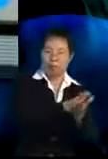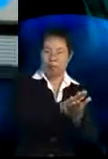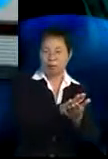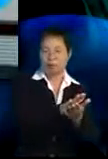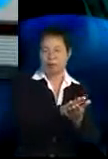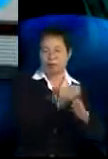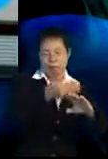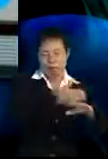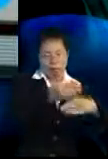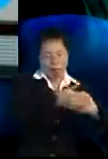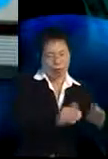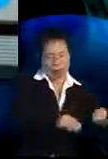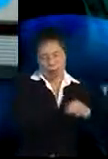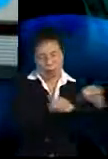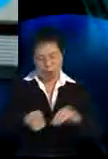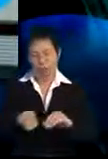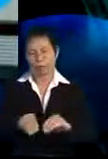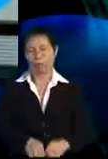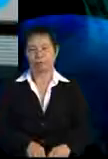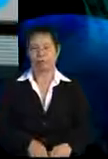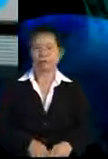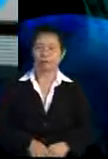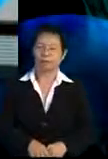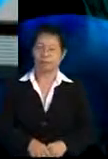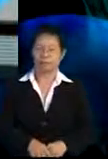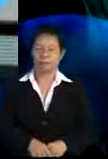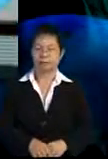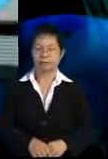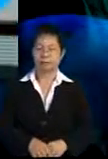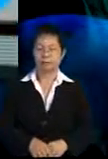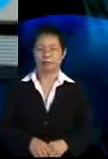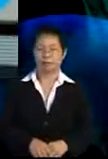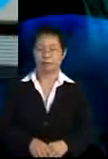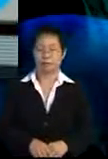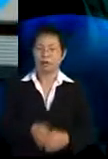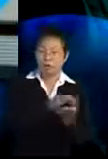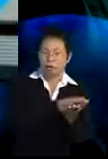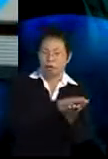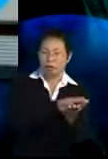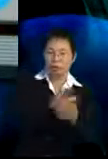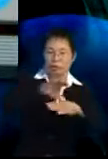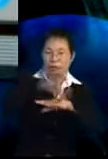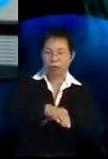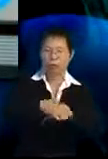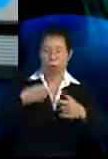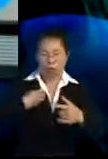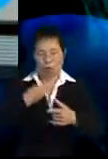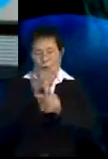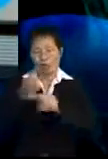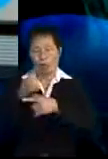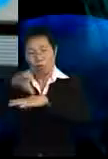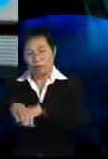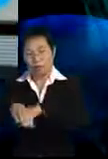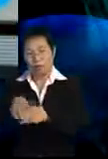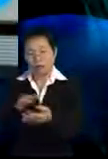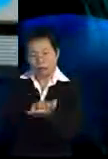block moves. From the activity, we can conclude that frictional force or friction